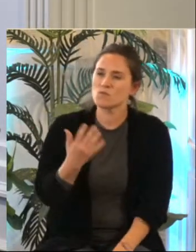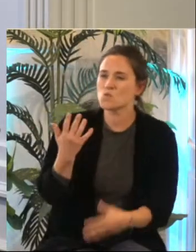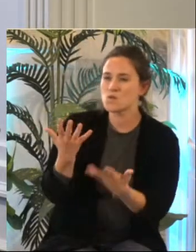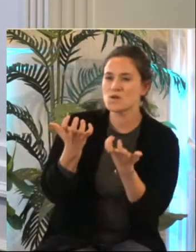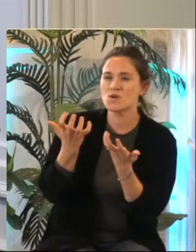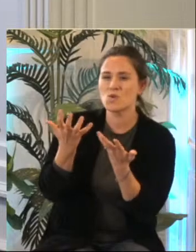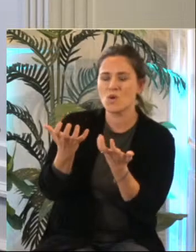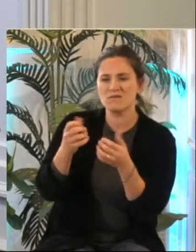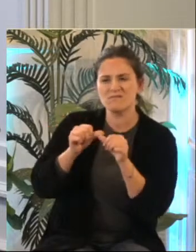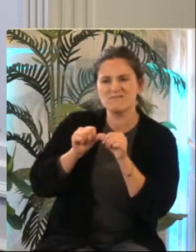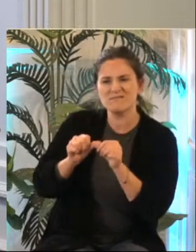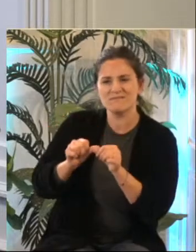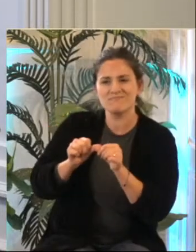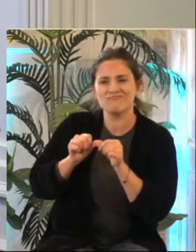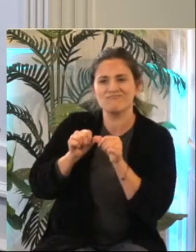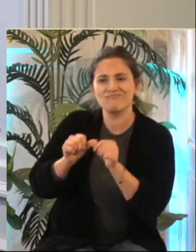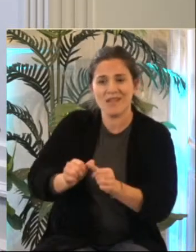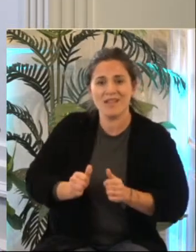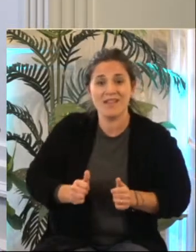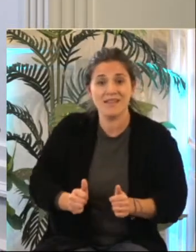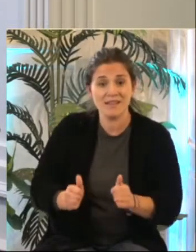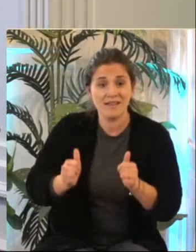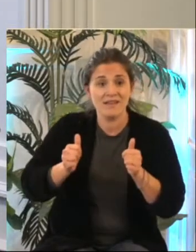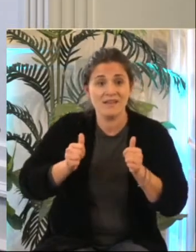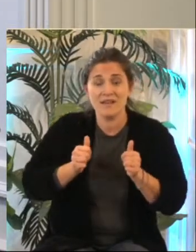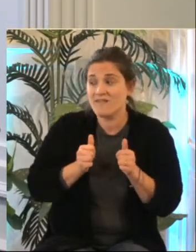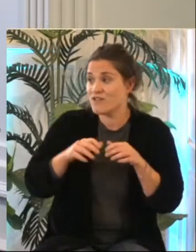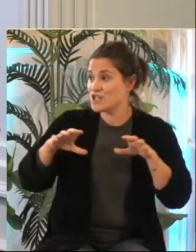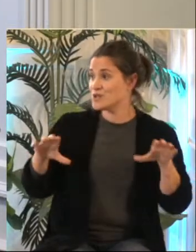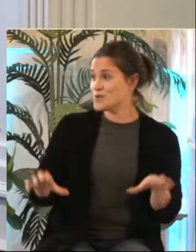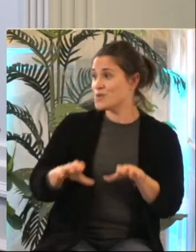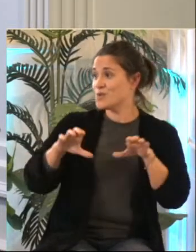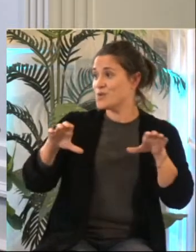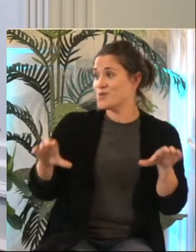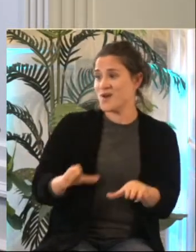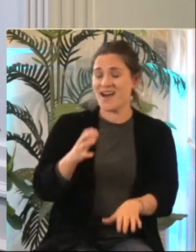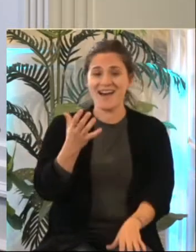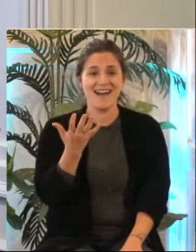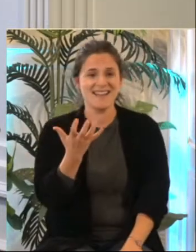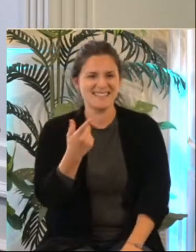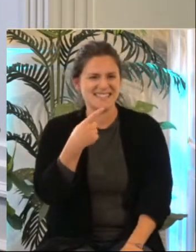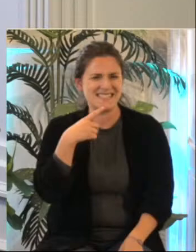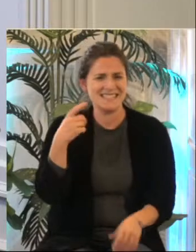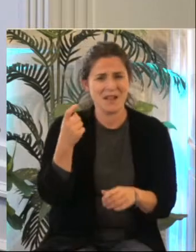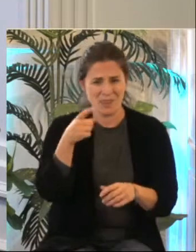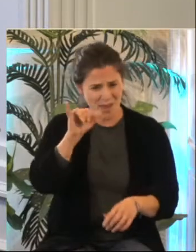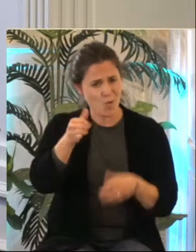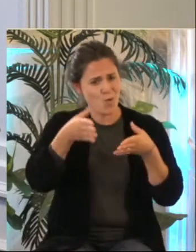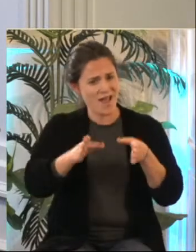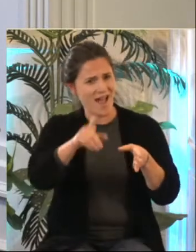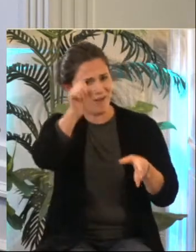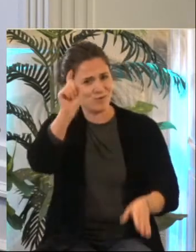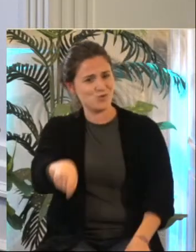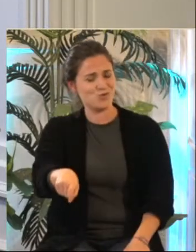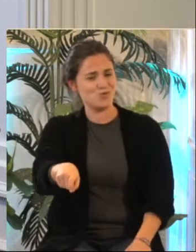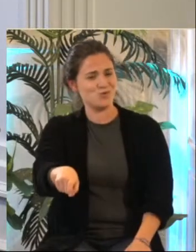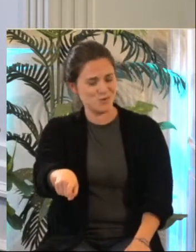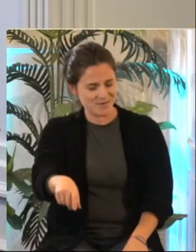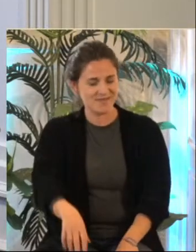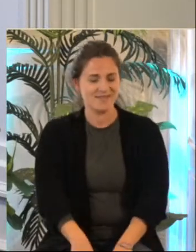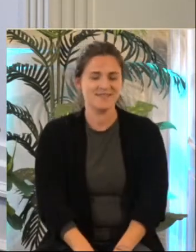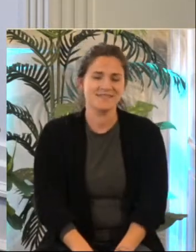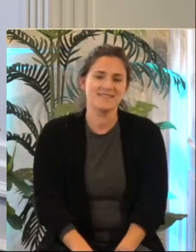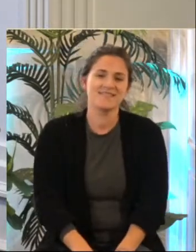could live like I'm longing to live.